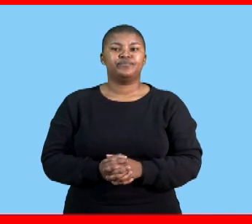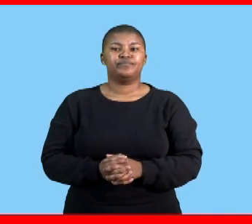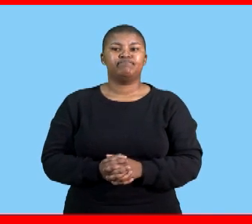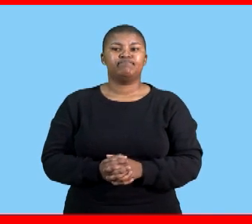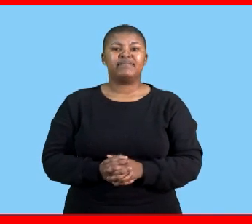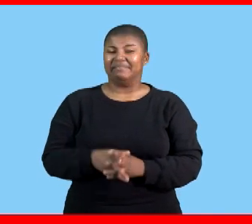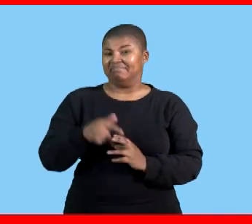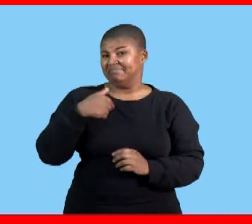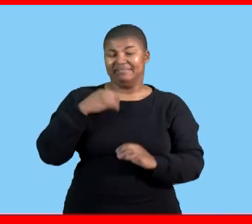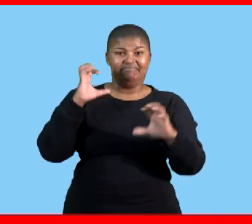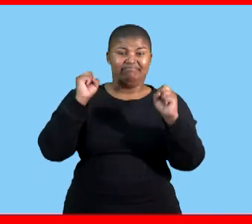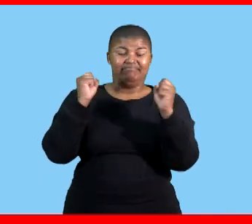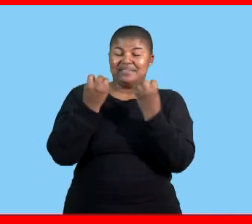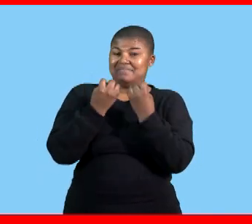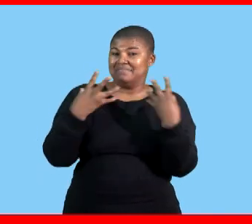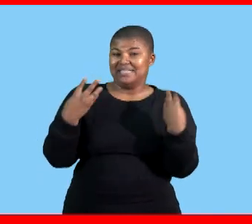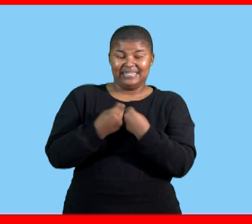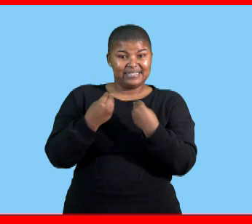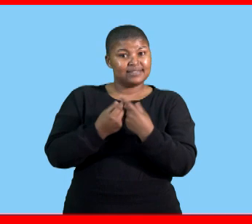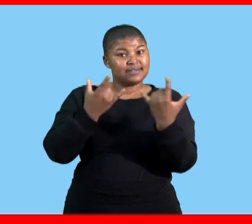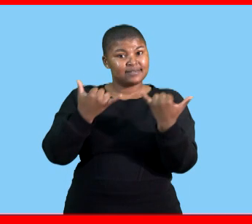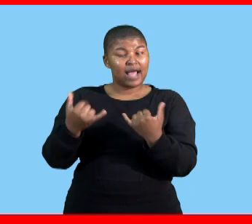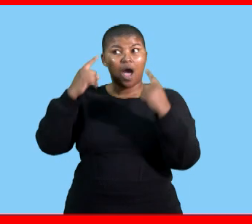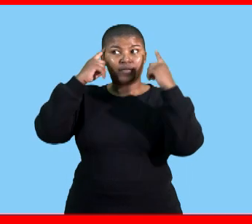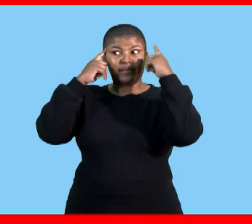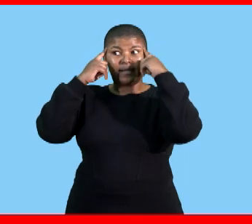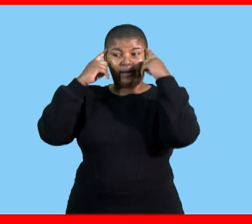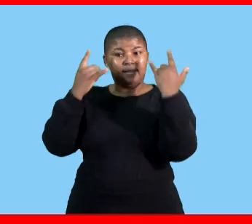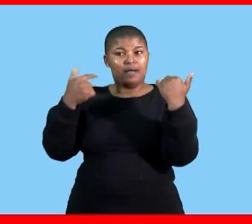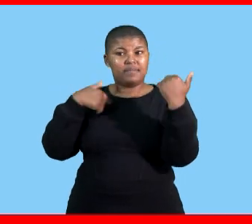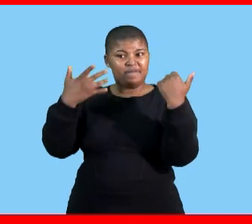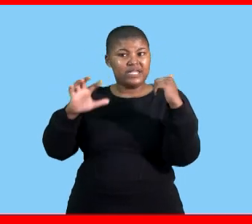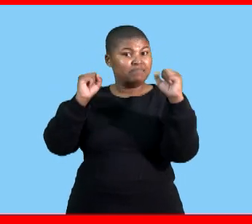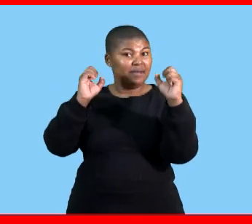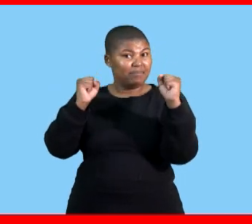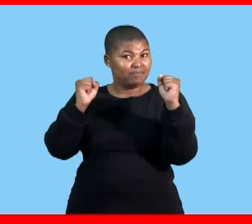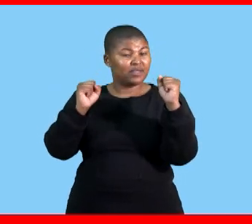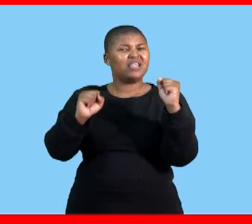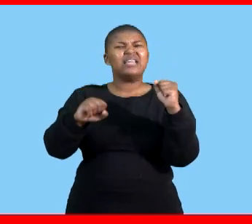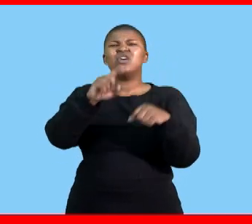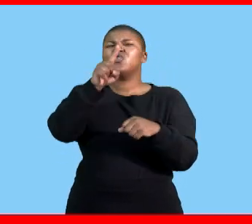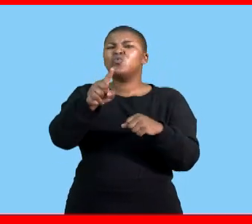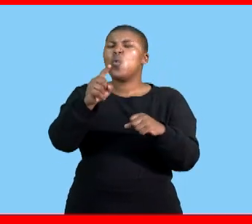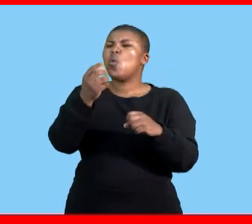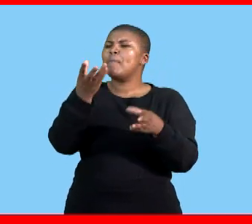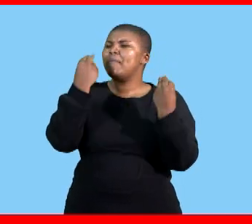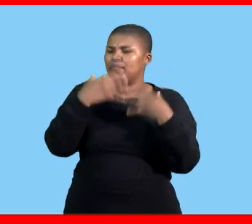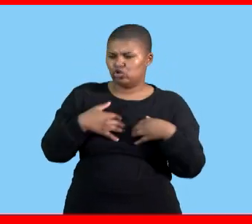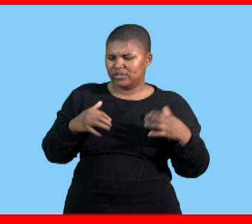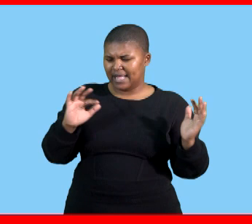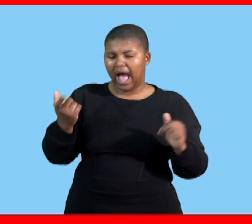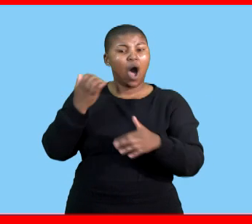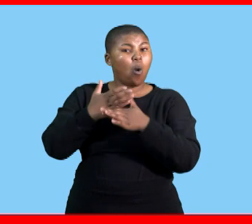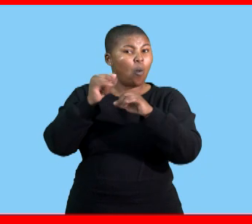said a lot, and I need you now to then think about what is it that causes you stress in the